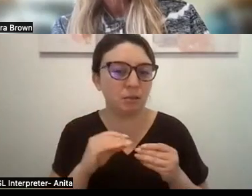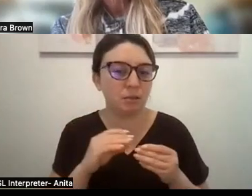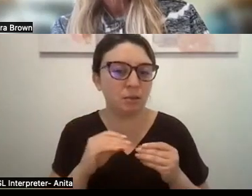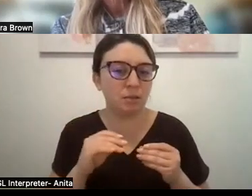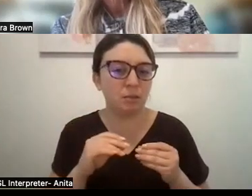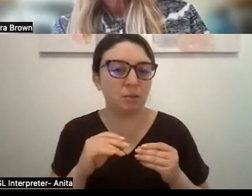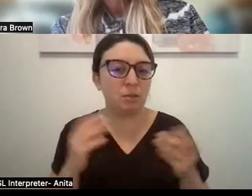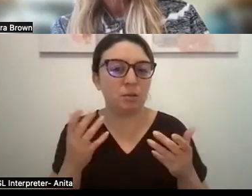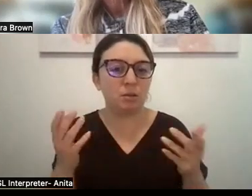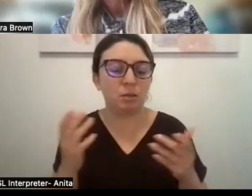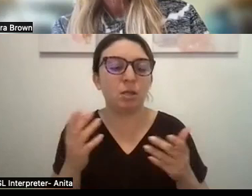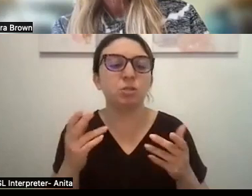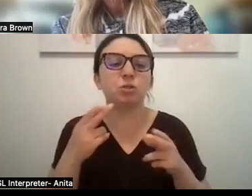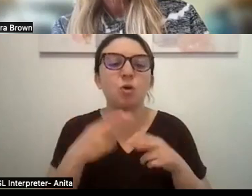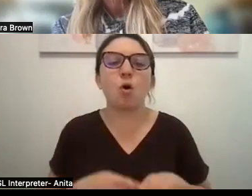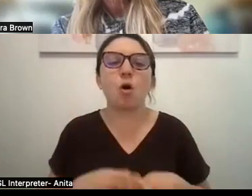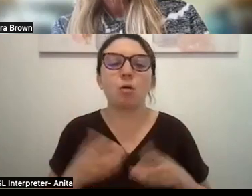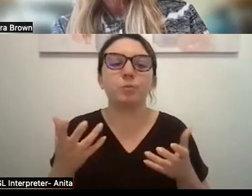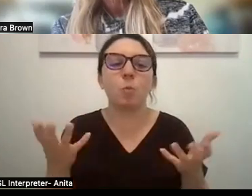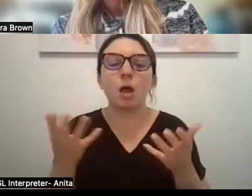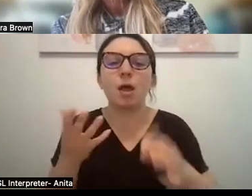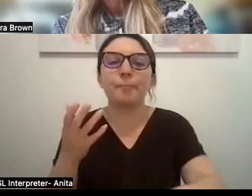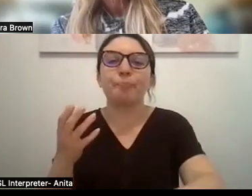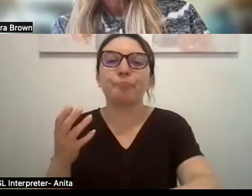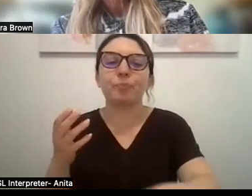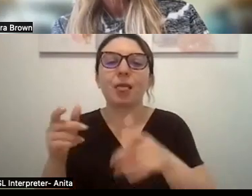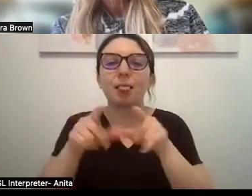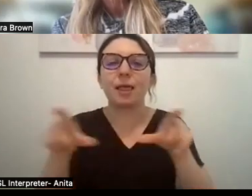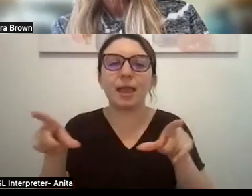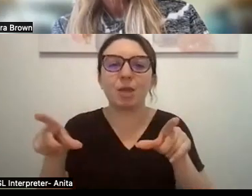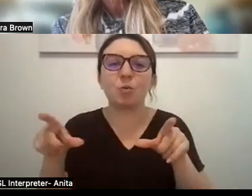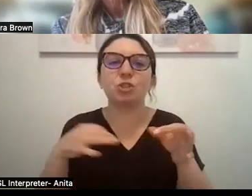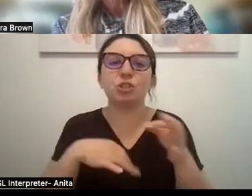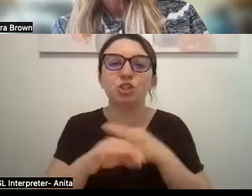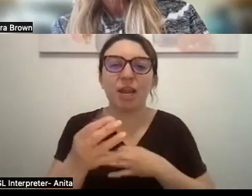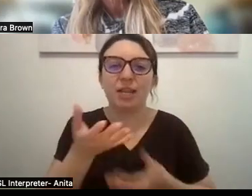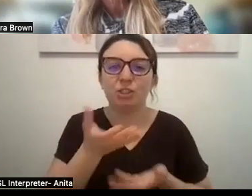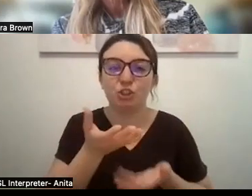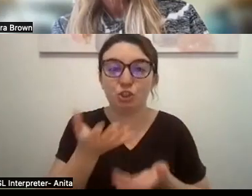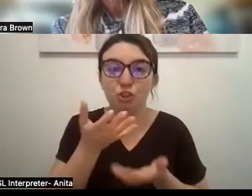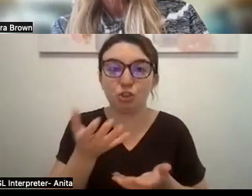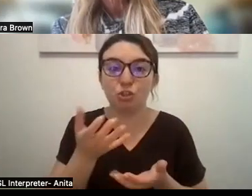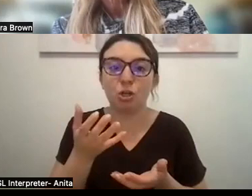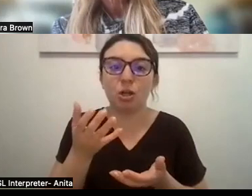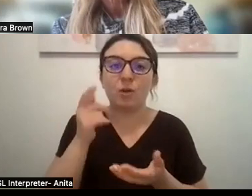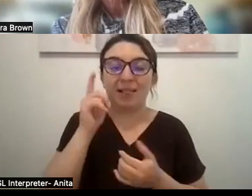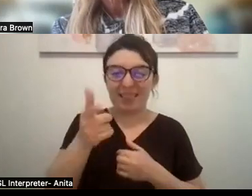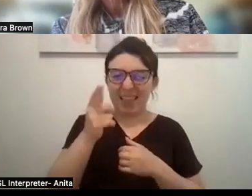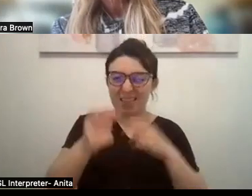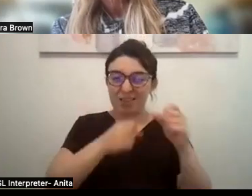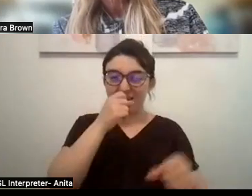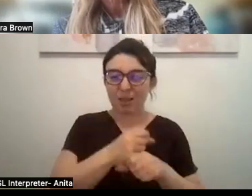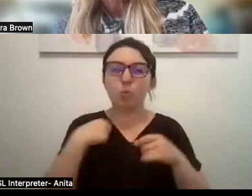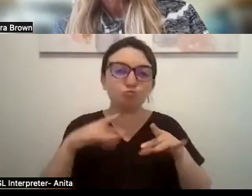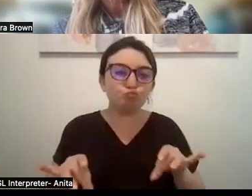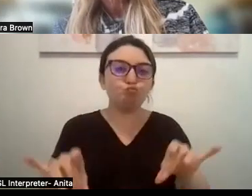groups are also called language exchange. It's when a little bit later in the year, usually when our kindergarten kids start to get